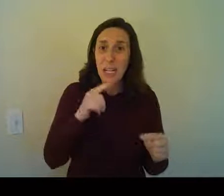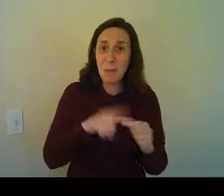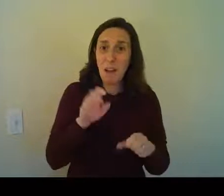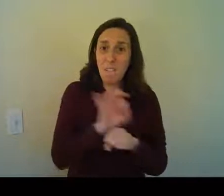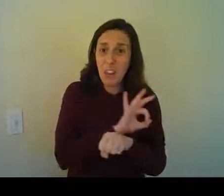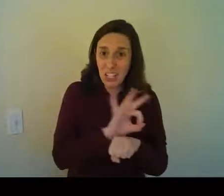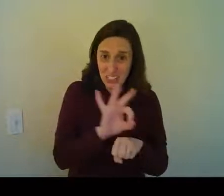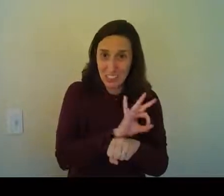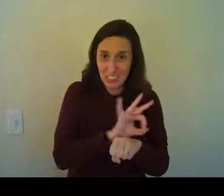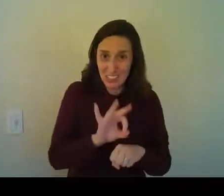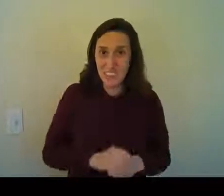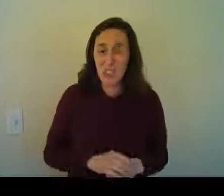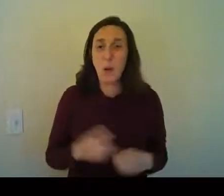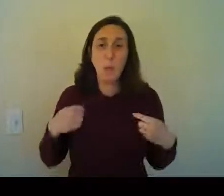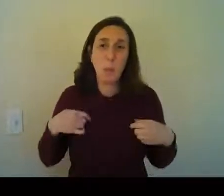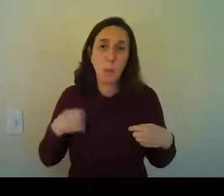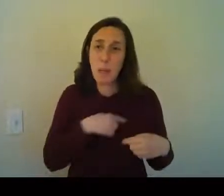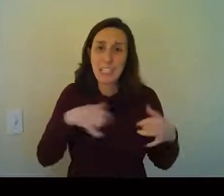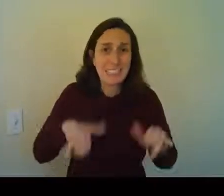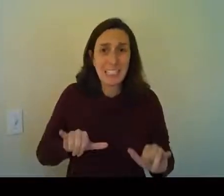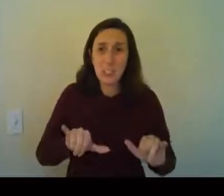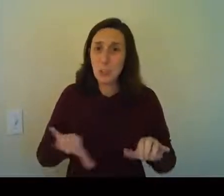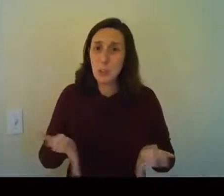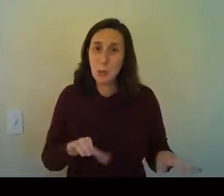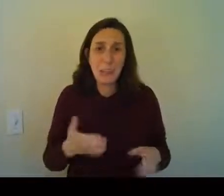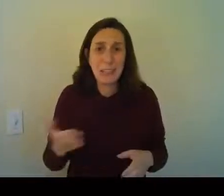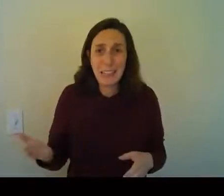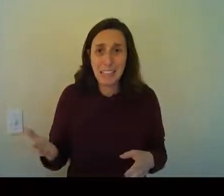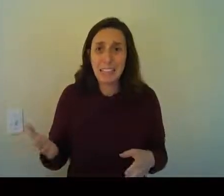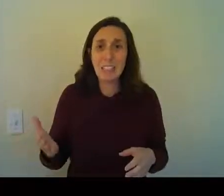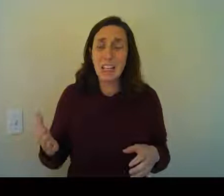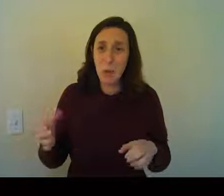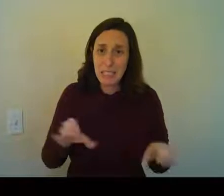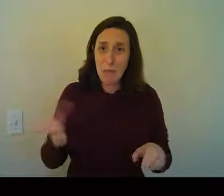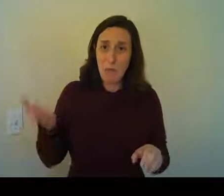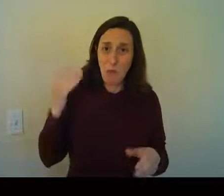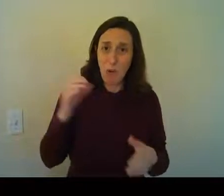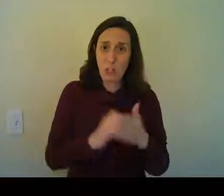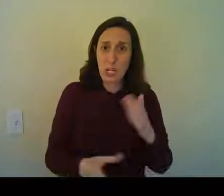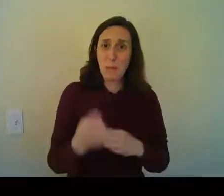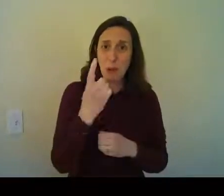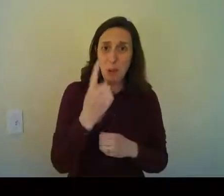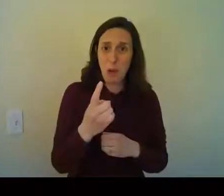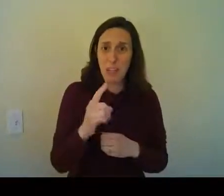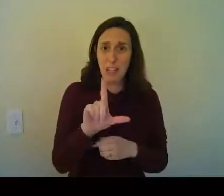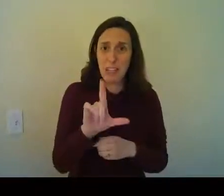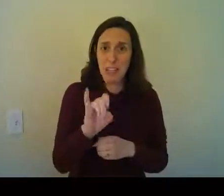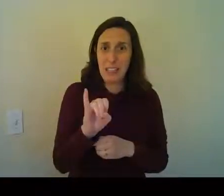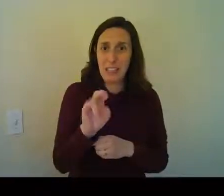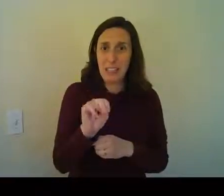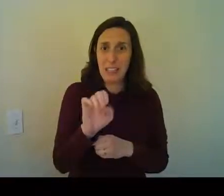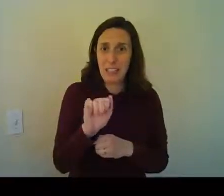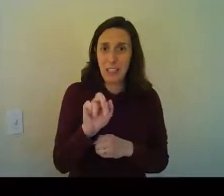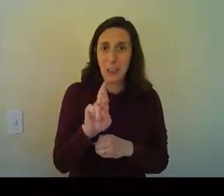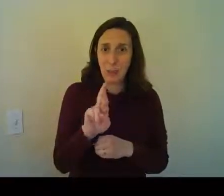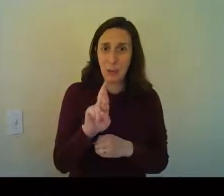We still do things that we were doing in Chapter 1 linearly, as we did these higher order polynomials, and we